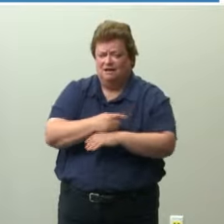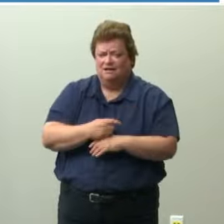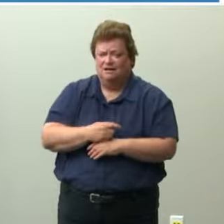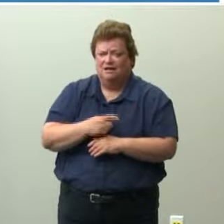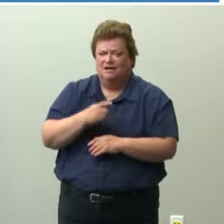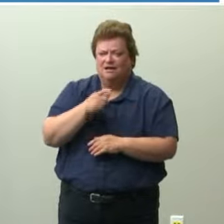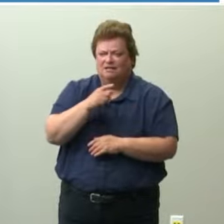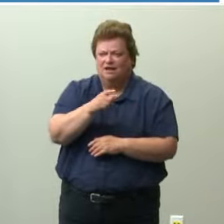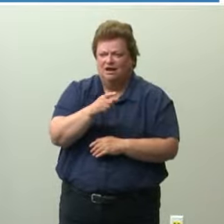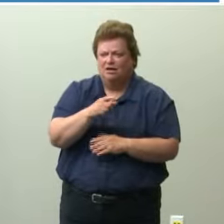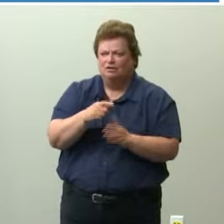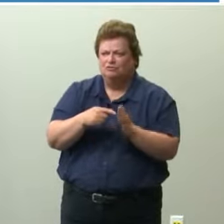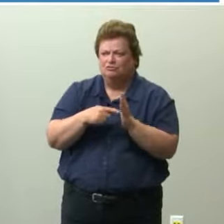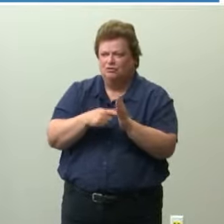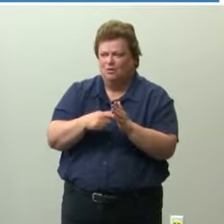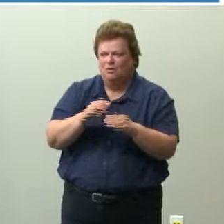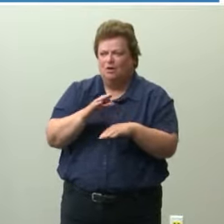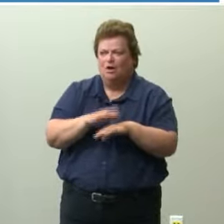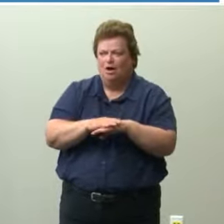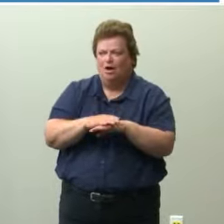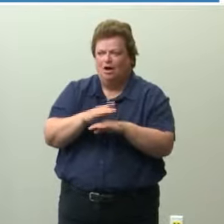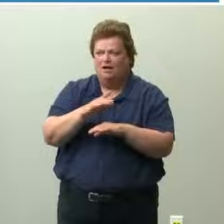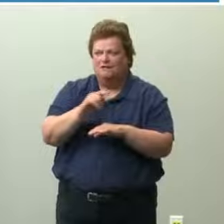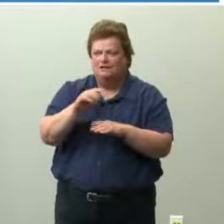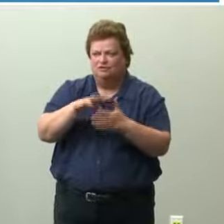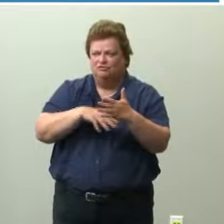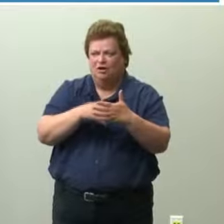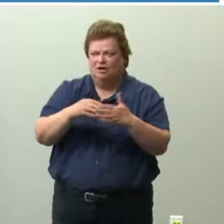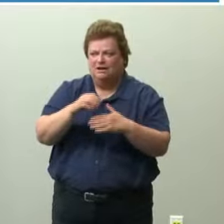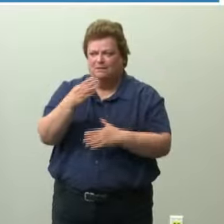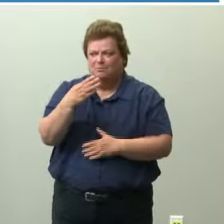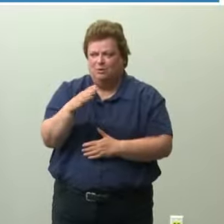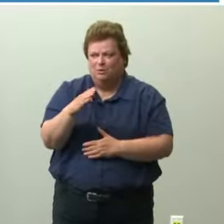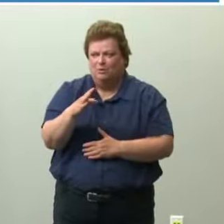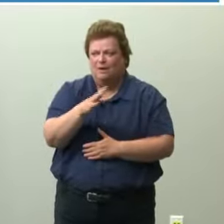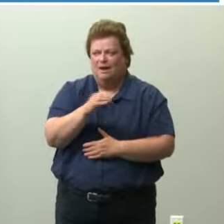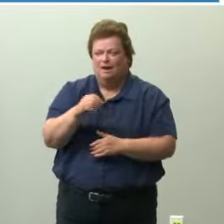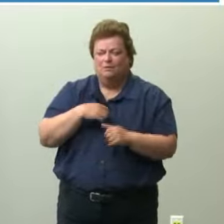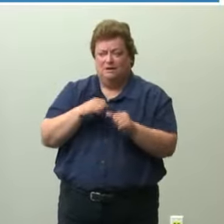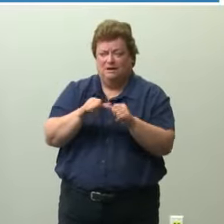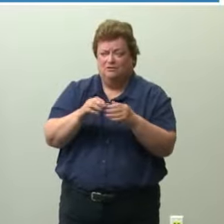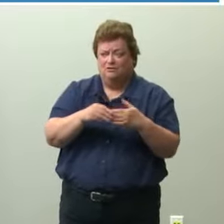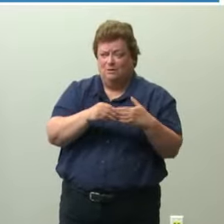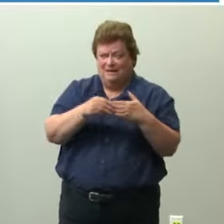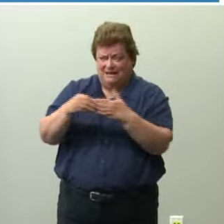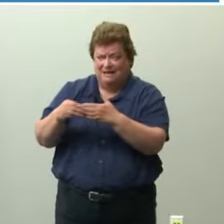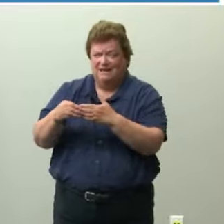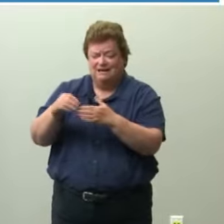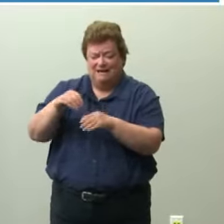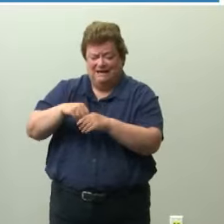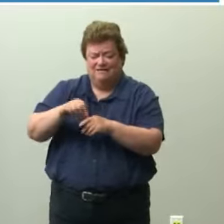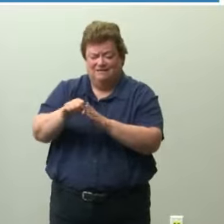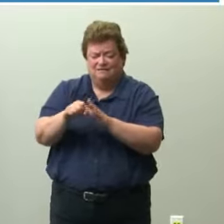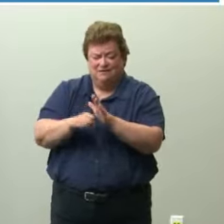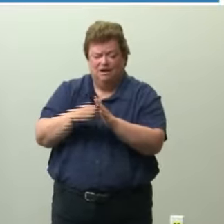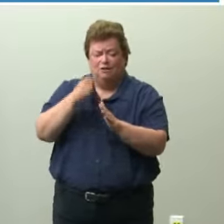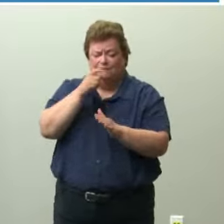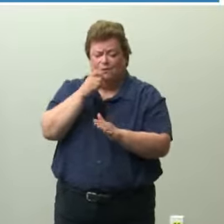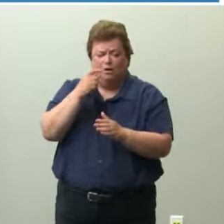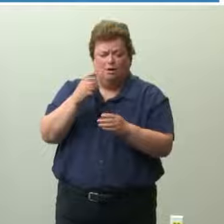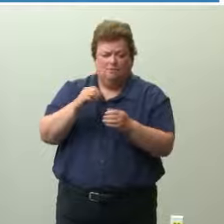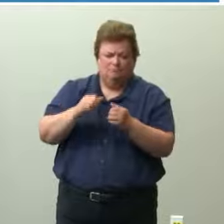shown on the chart in blue, and we continue to lead the state in the percentage of our population fully